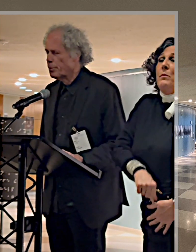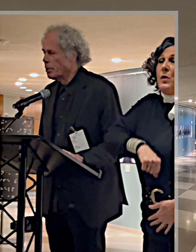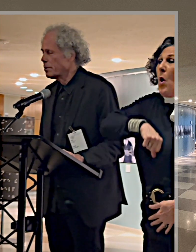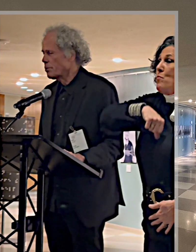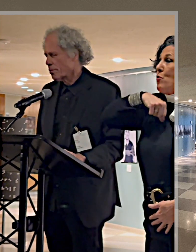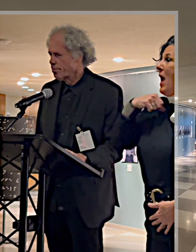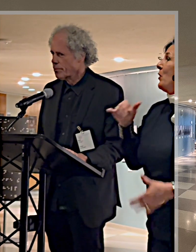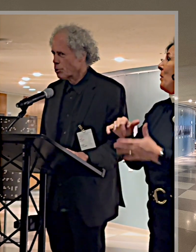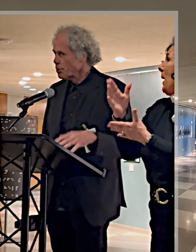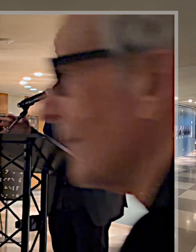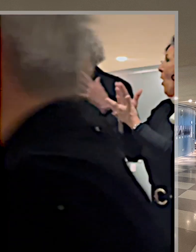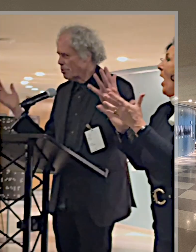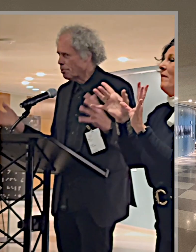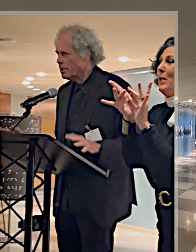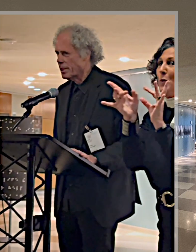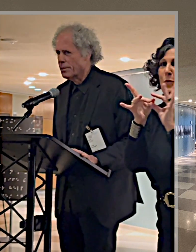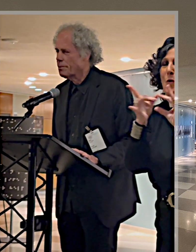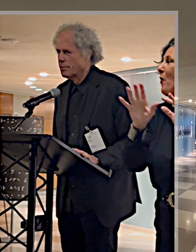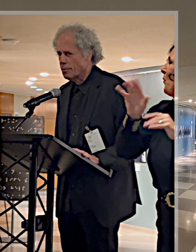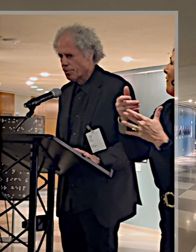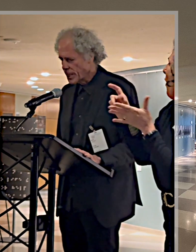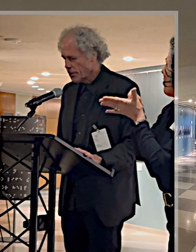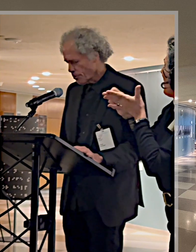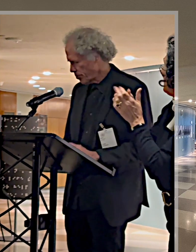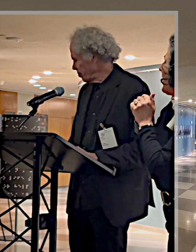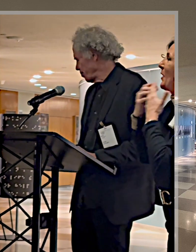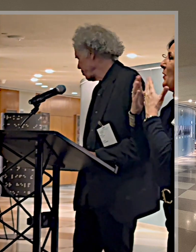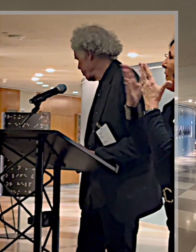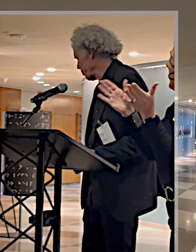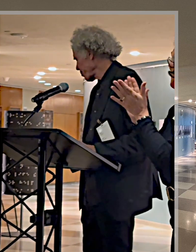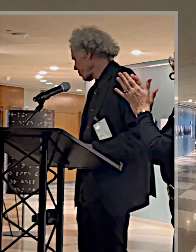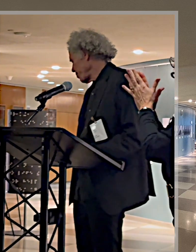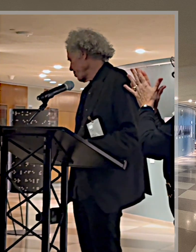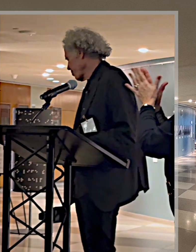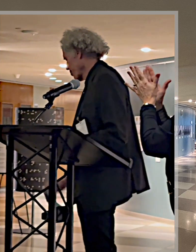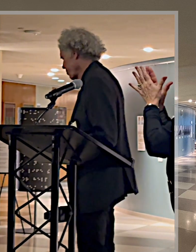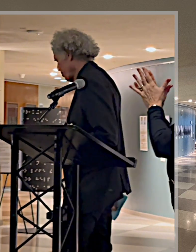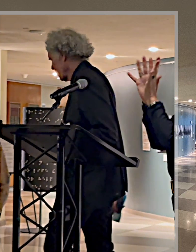to be part of this story that we've all written together. So thank you. Mm-hmm.